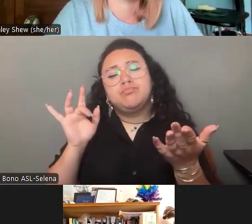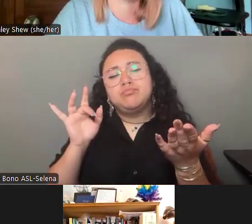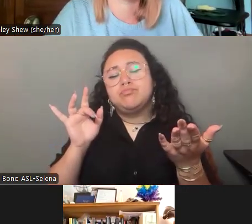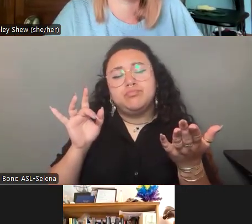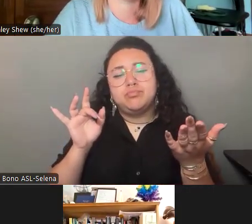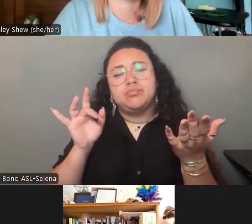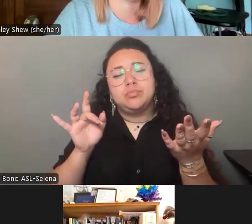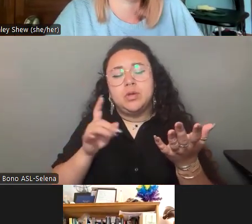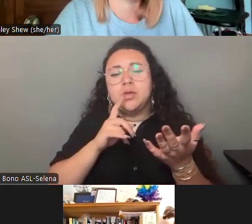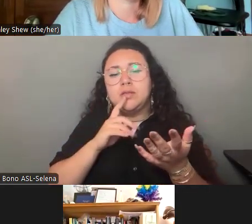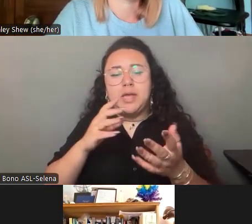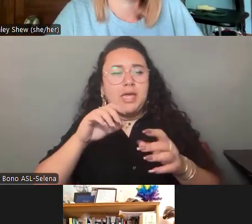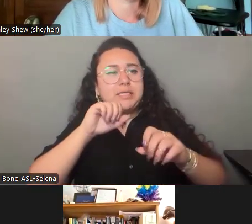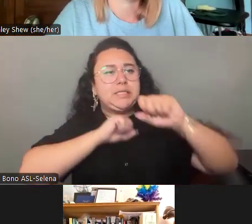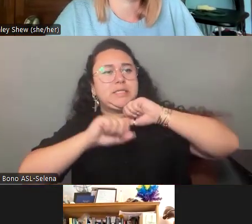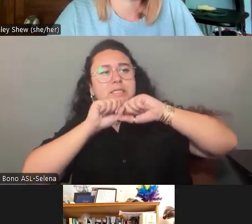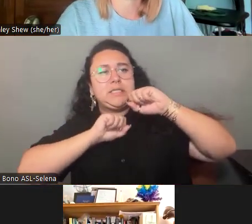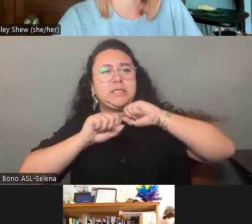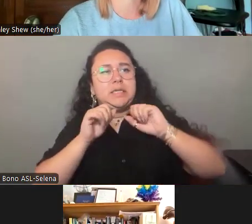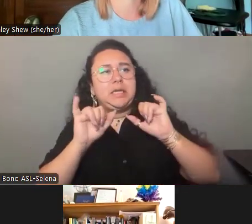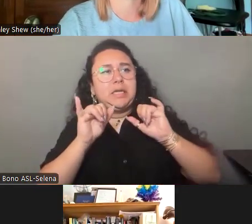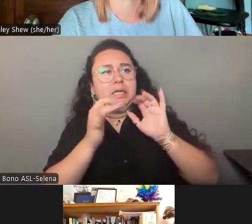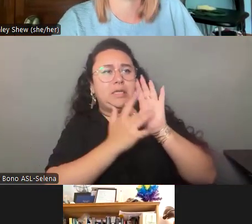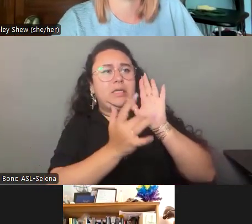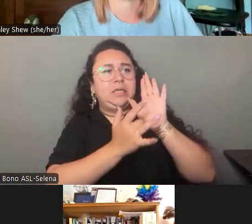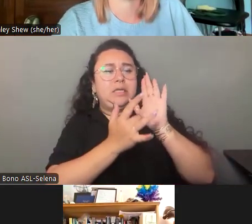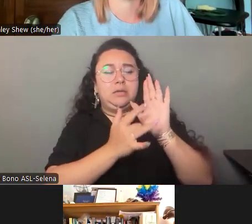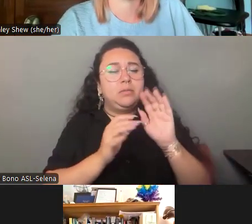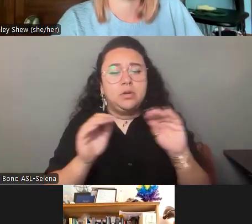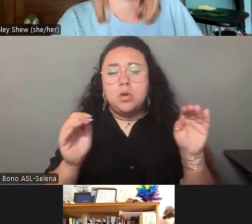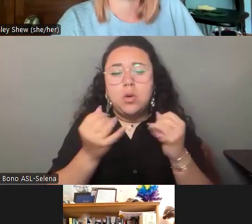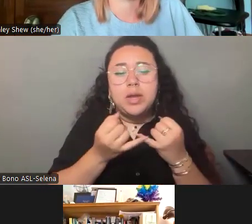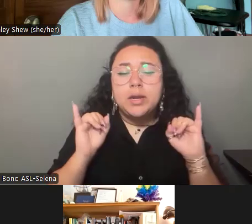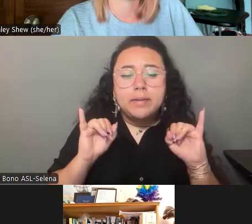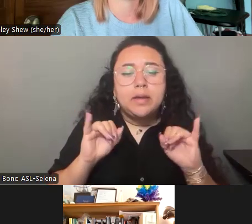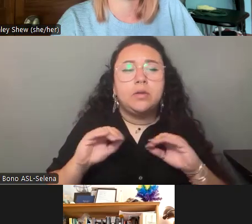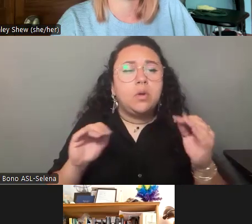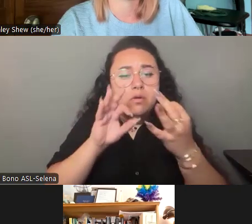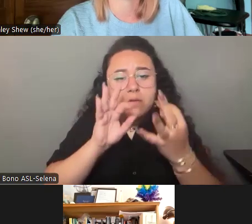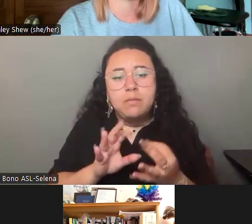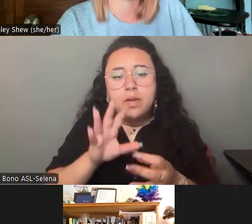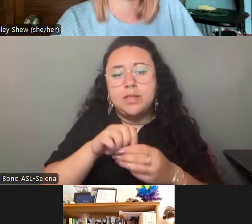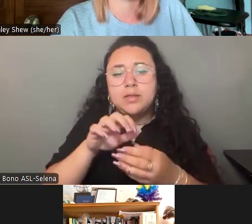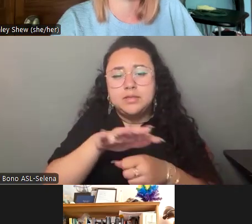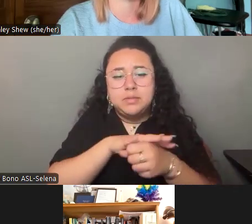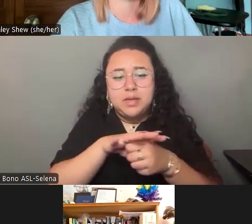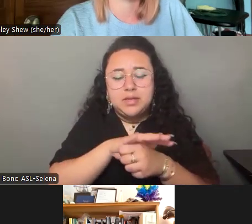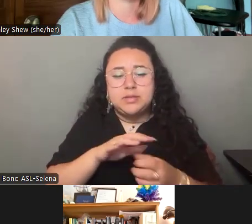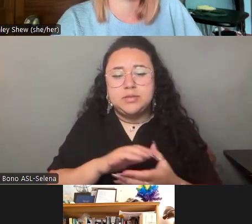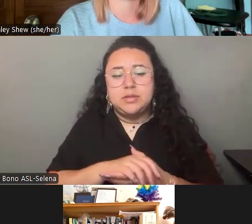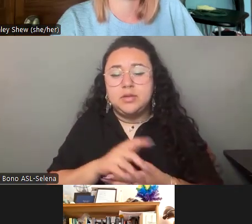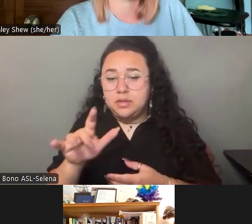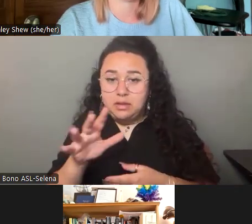than actually having agency and a meaningful kind of input in this space, being the ones who design it themselves, being the ones